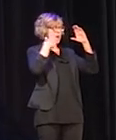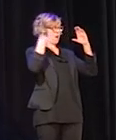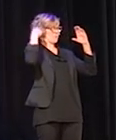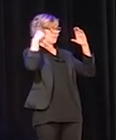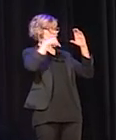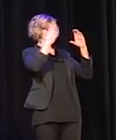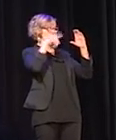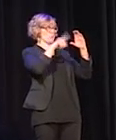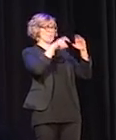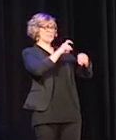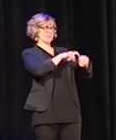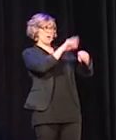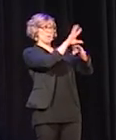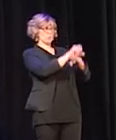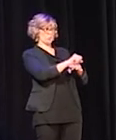can actually move through the space.